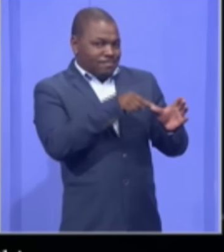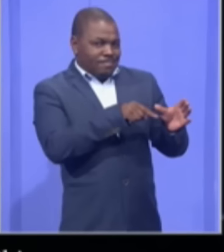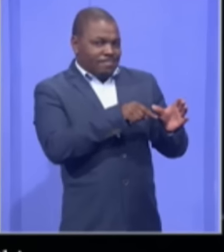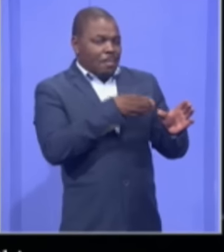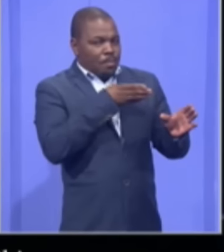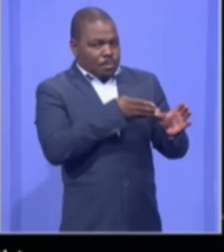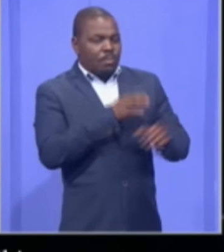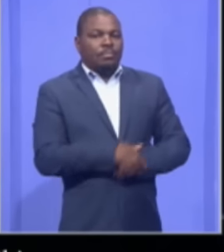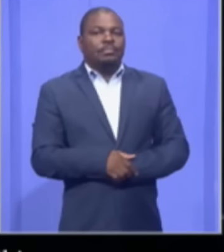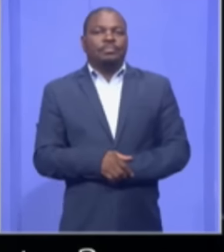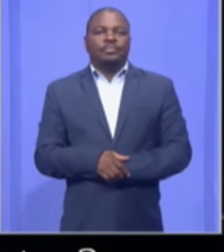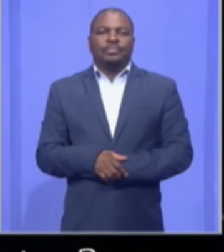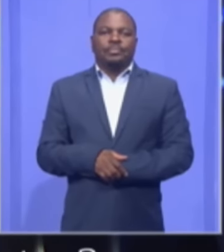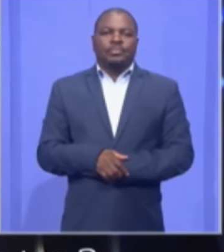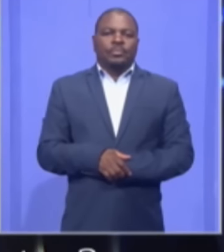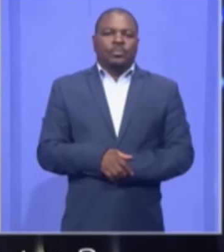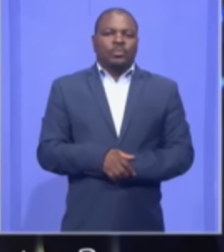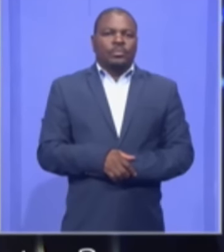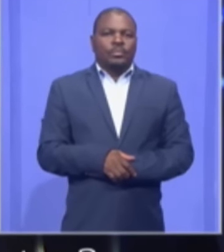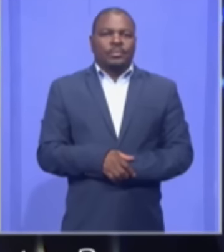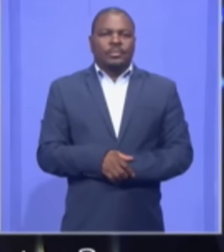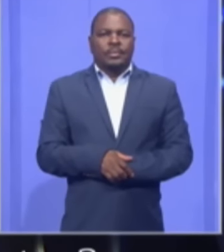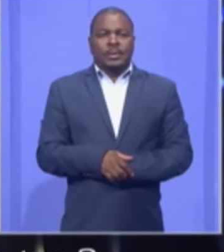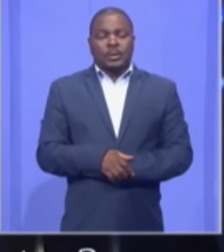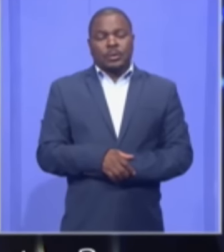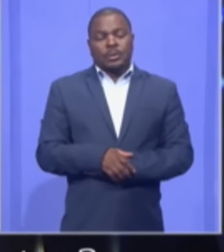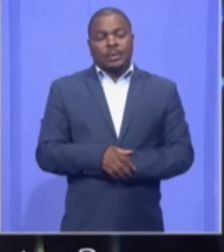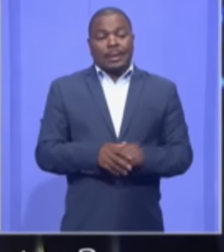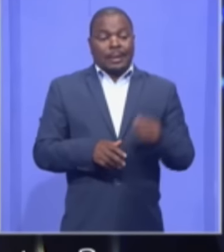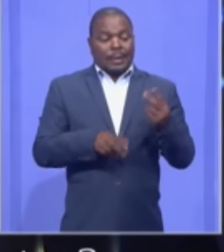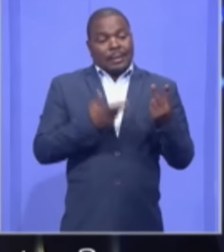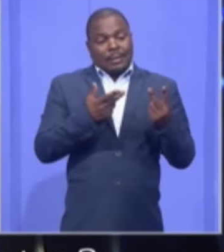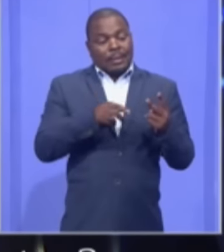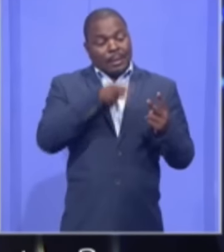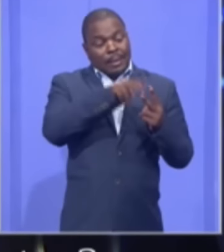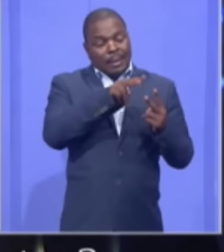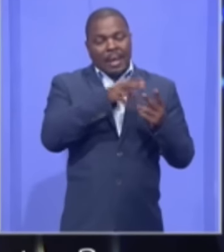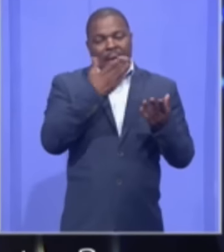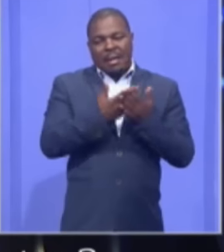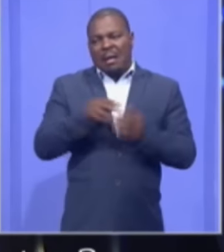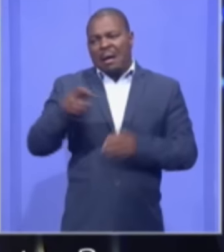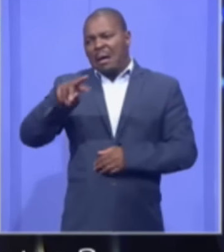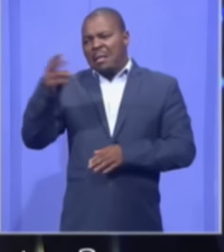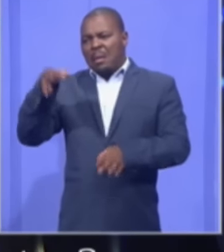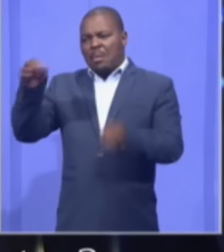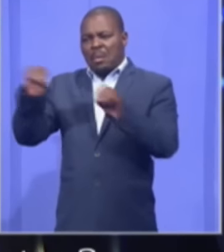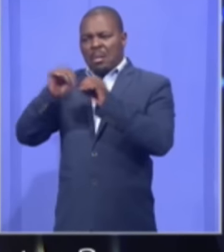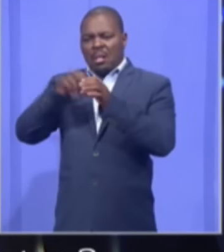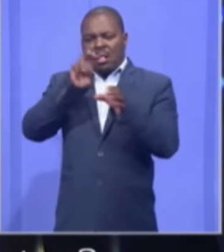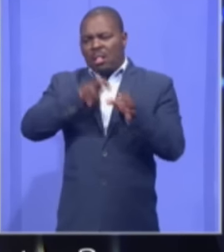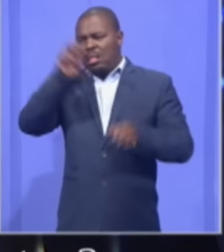party. Ebe re ka bona ditho tse di tshelela megeng e meng ya dipolotiki ka nako e tlang?